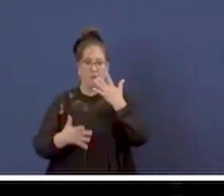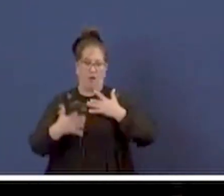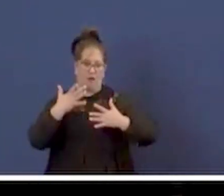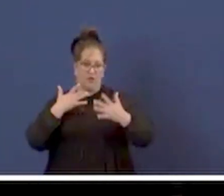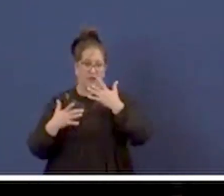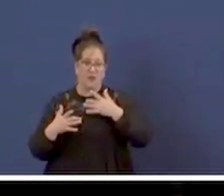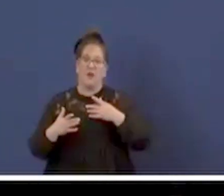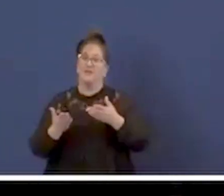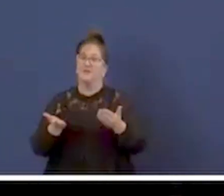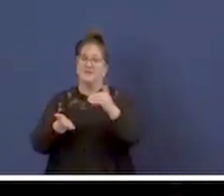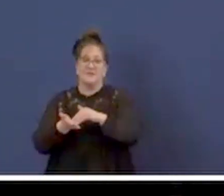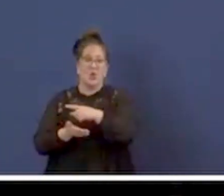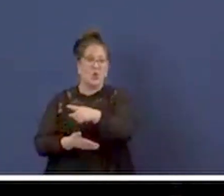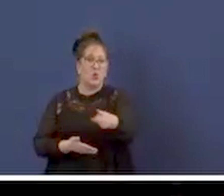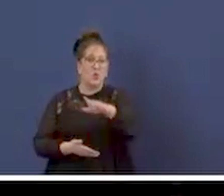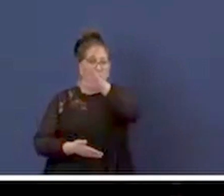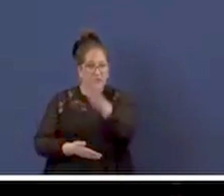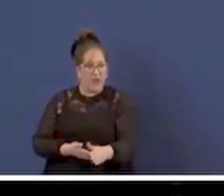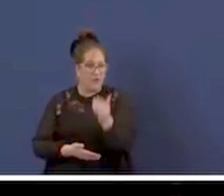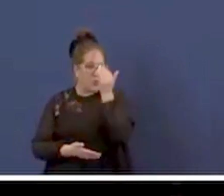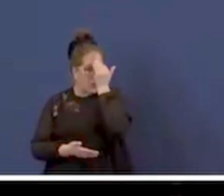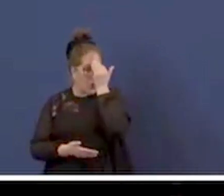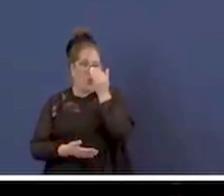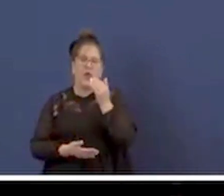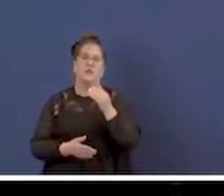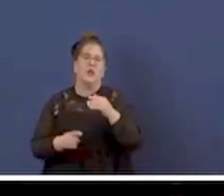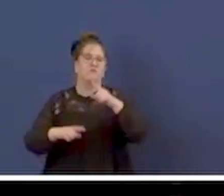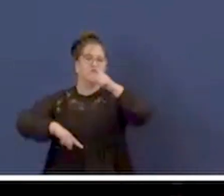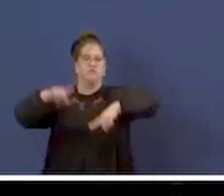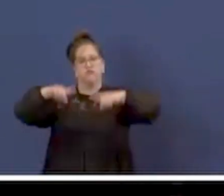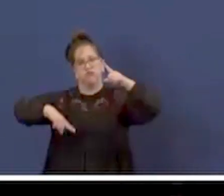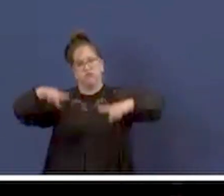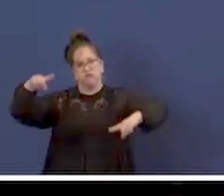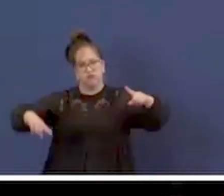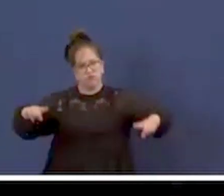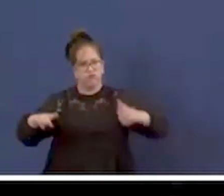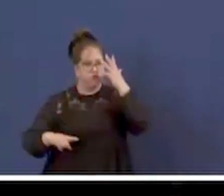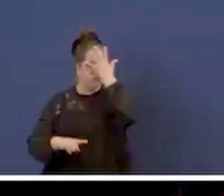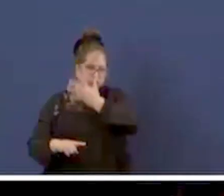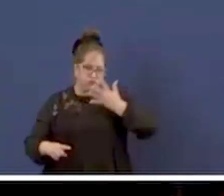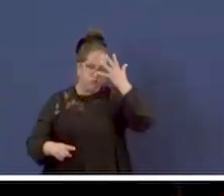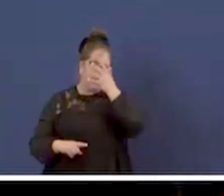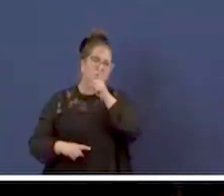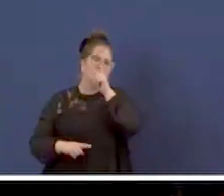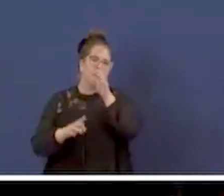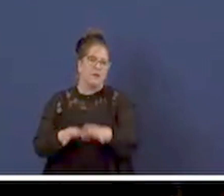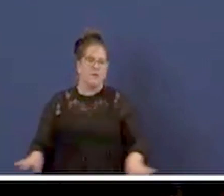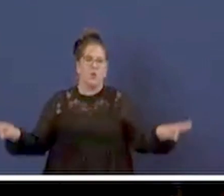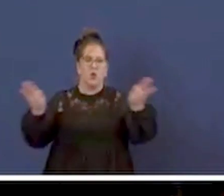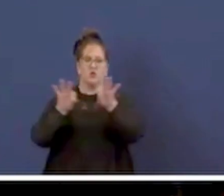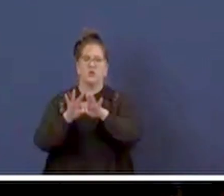ever know, like, it can look very different. And so it's really important to keep your